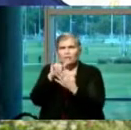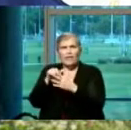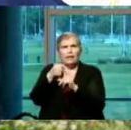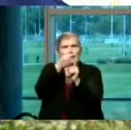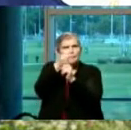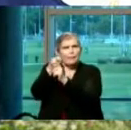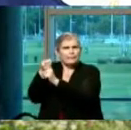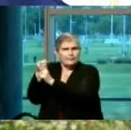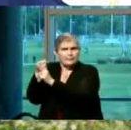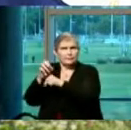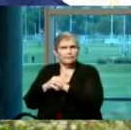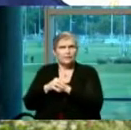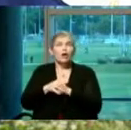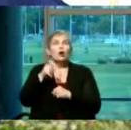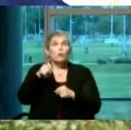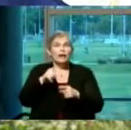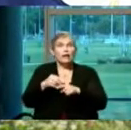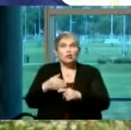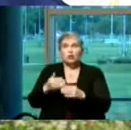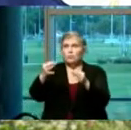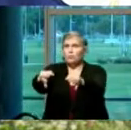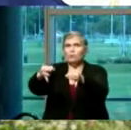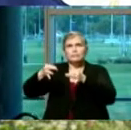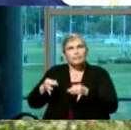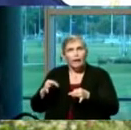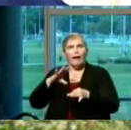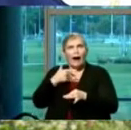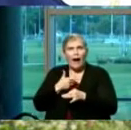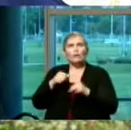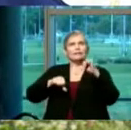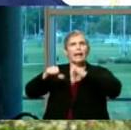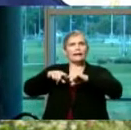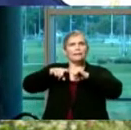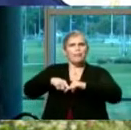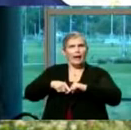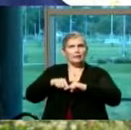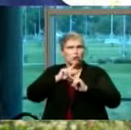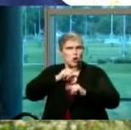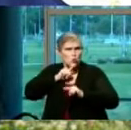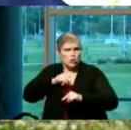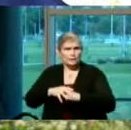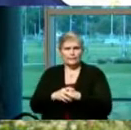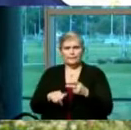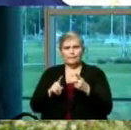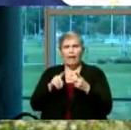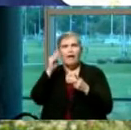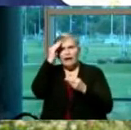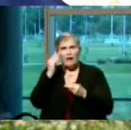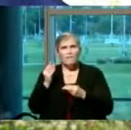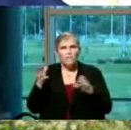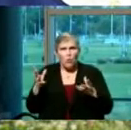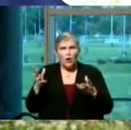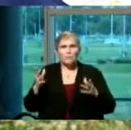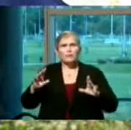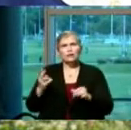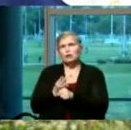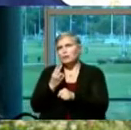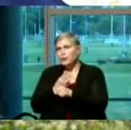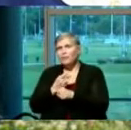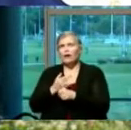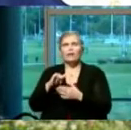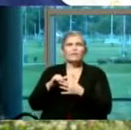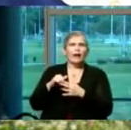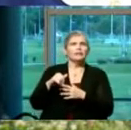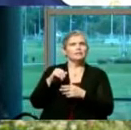impacts. We need to accelerate the development of science-based solutions. We need to inform the deployment of adaptation